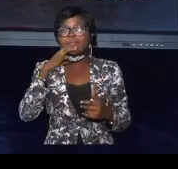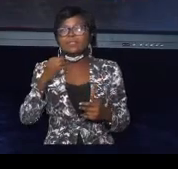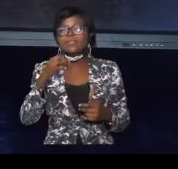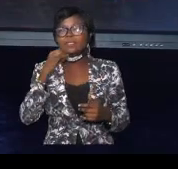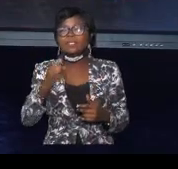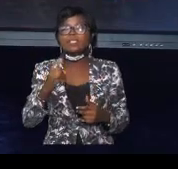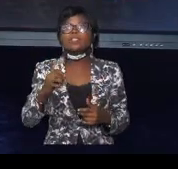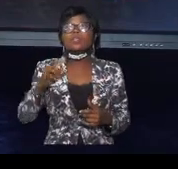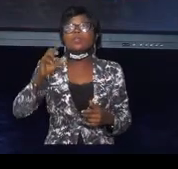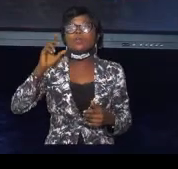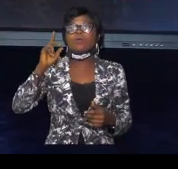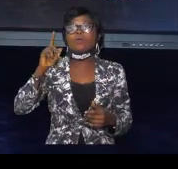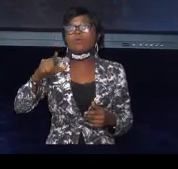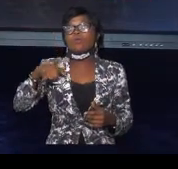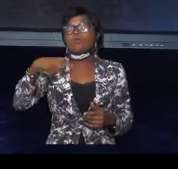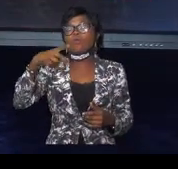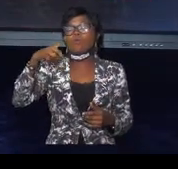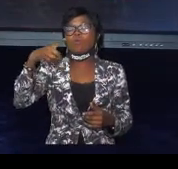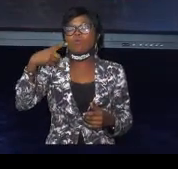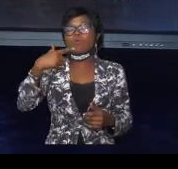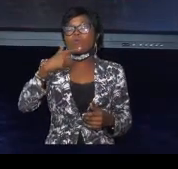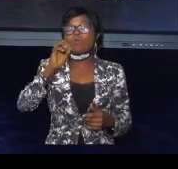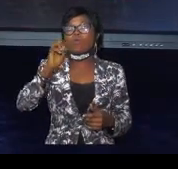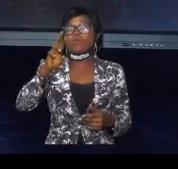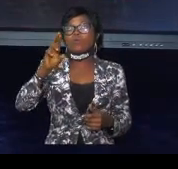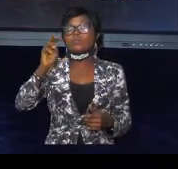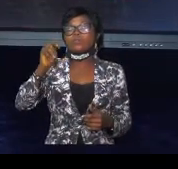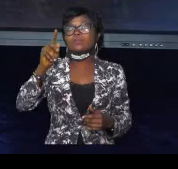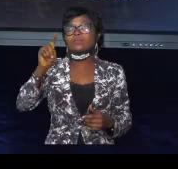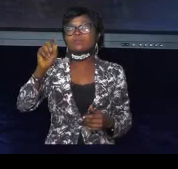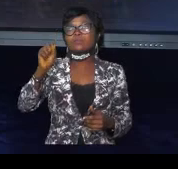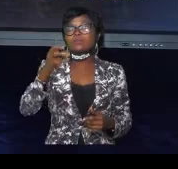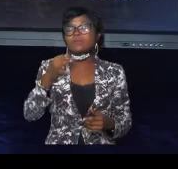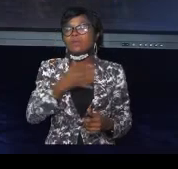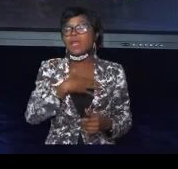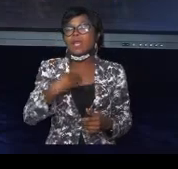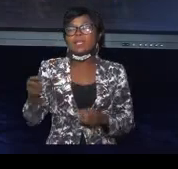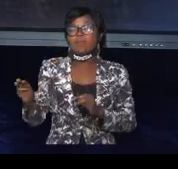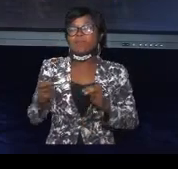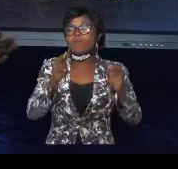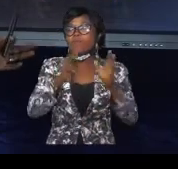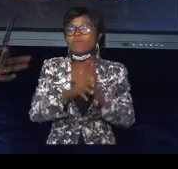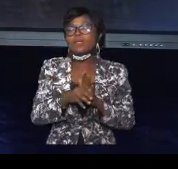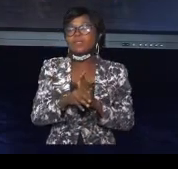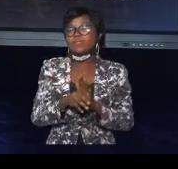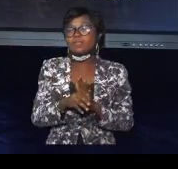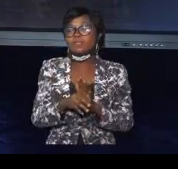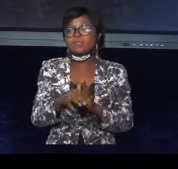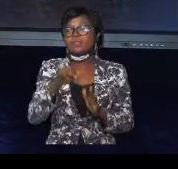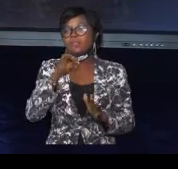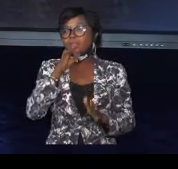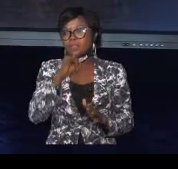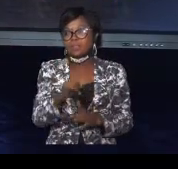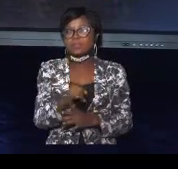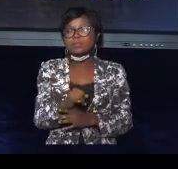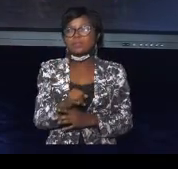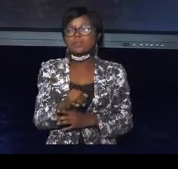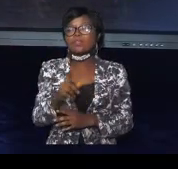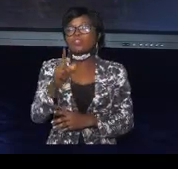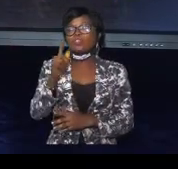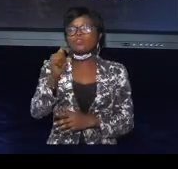make? It grunts. It grunts. And the kind of movement or motion